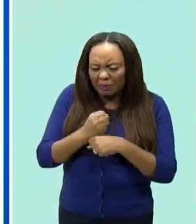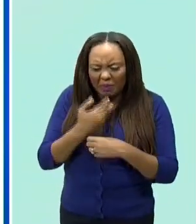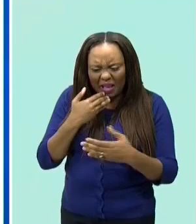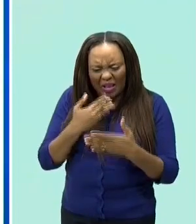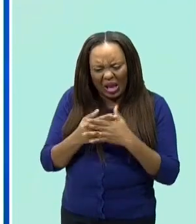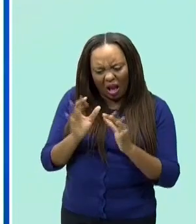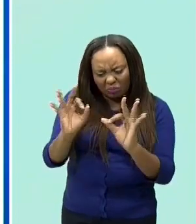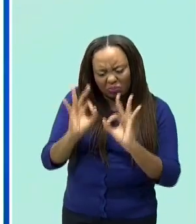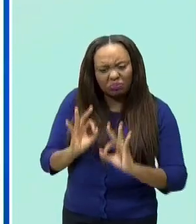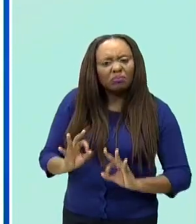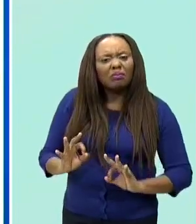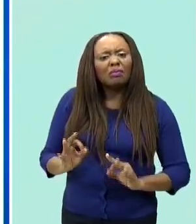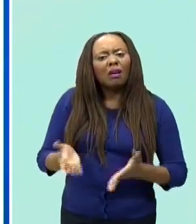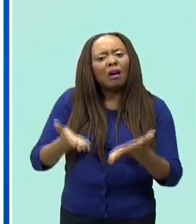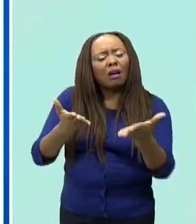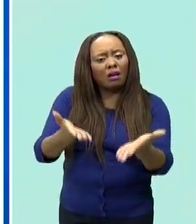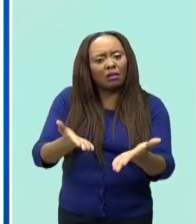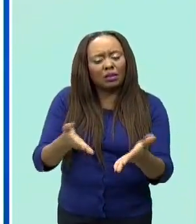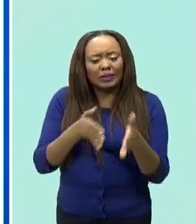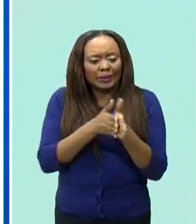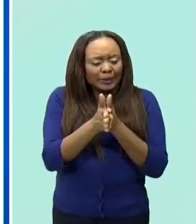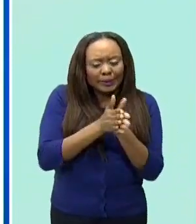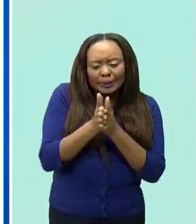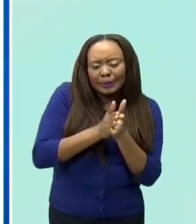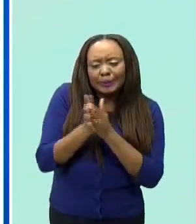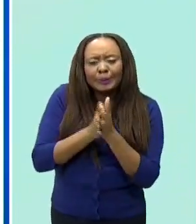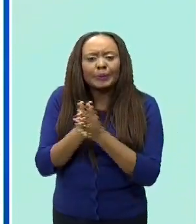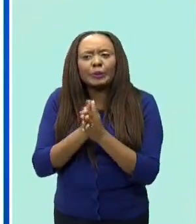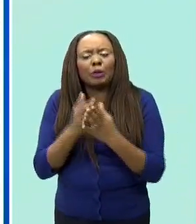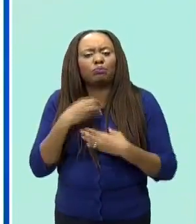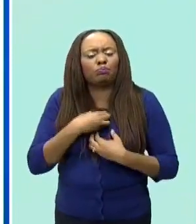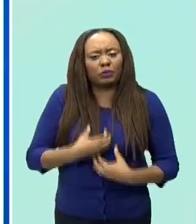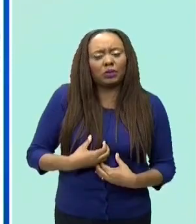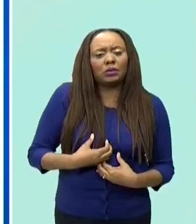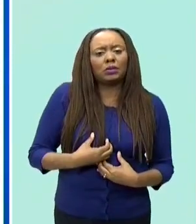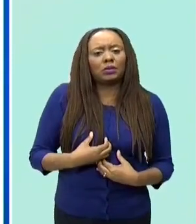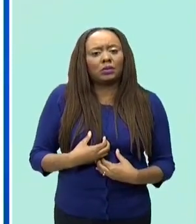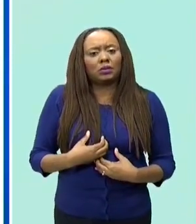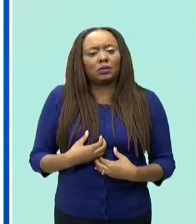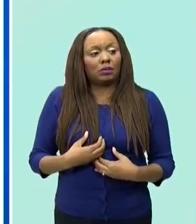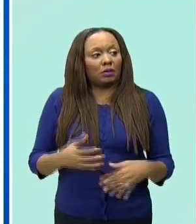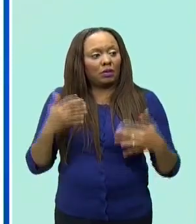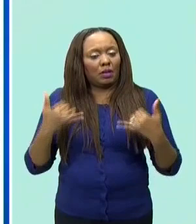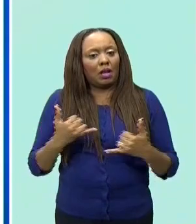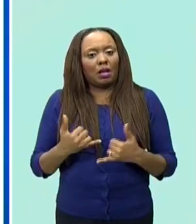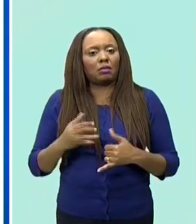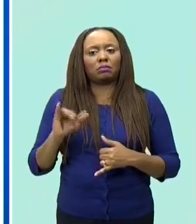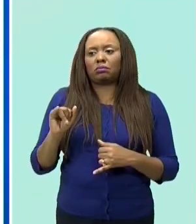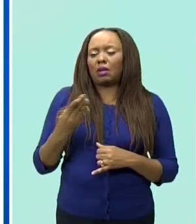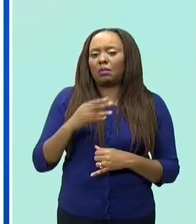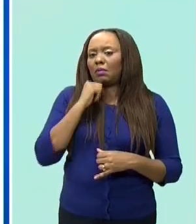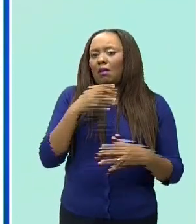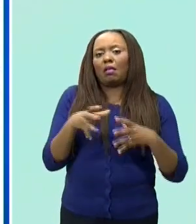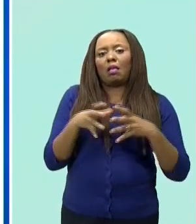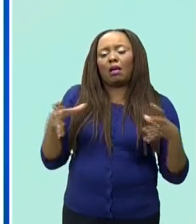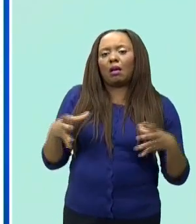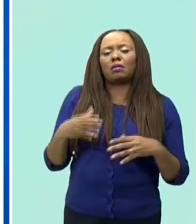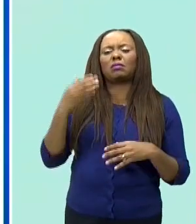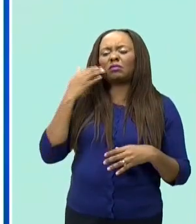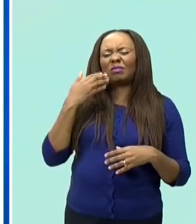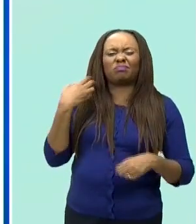they have the enthusiasm and the desire to establish themselves. In a climate where jobs are not there, we're just coming out of